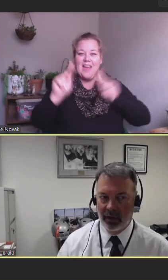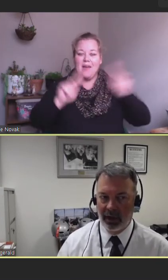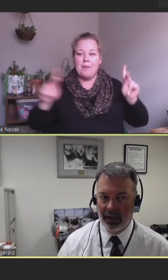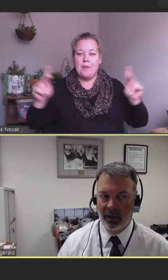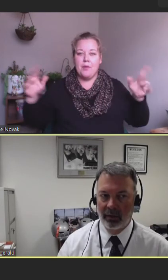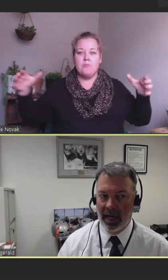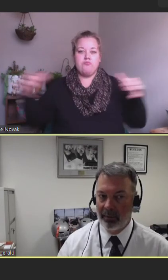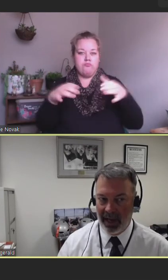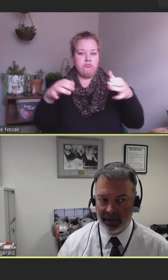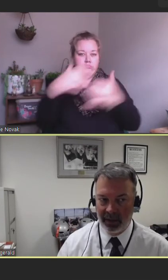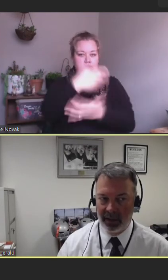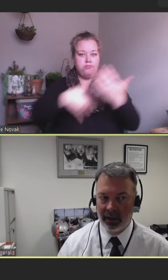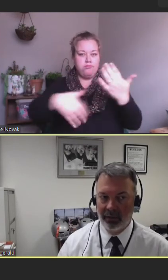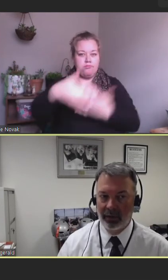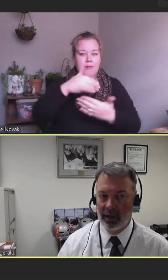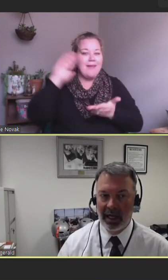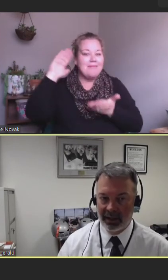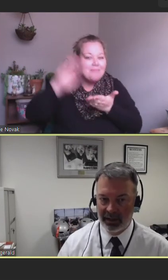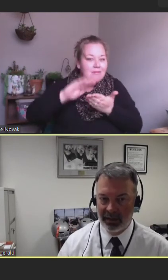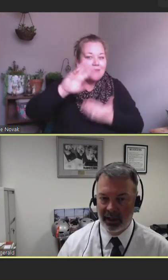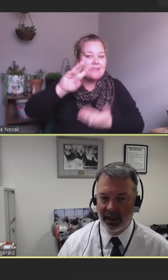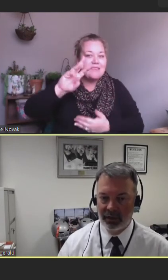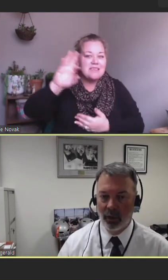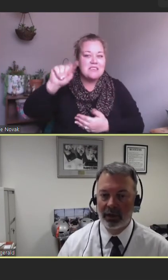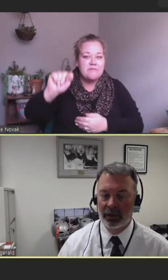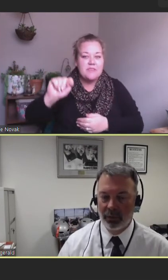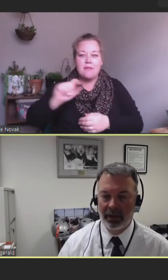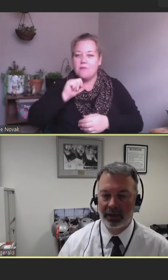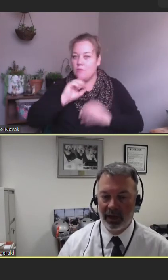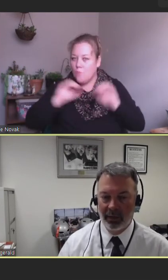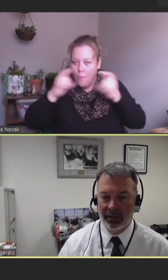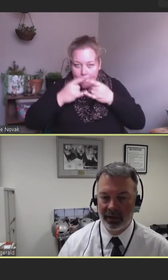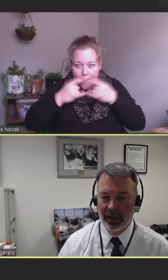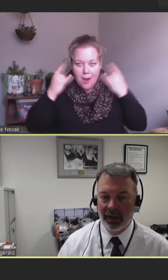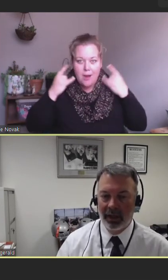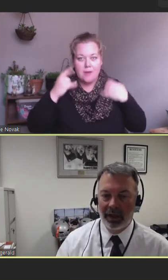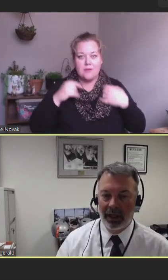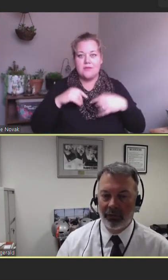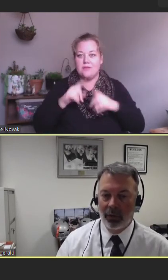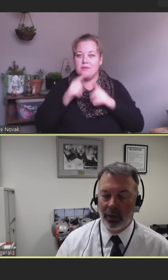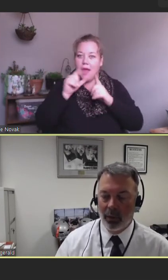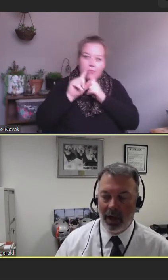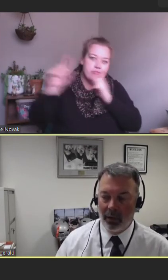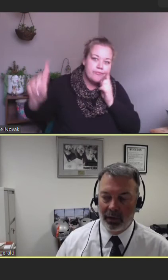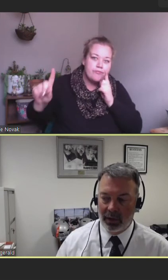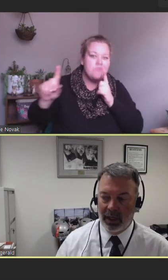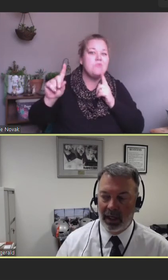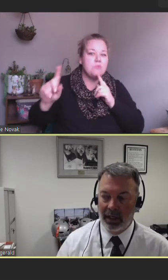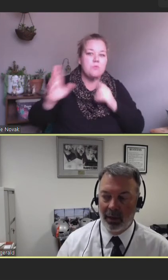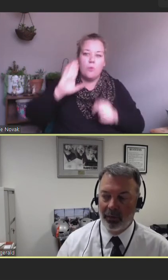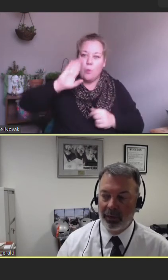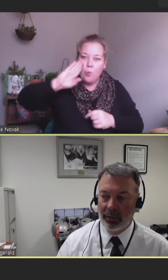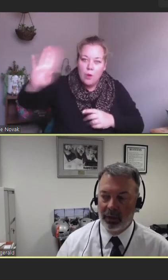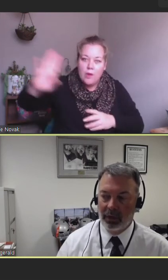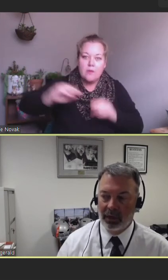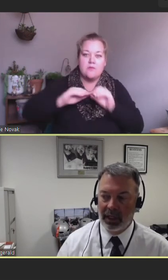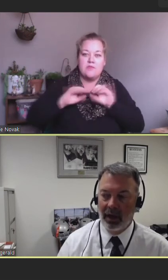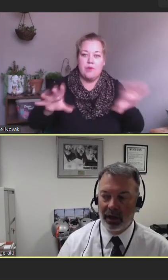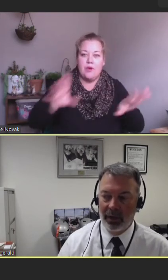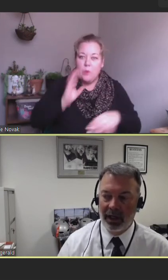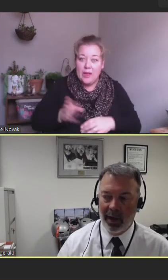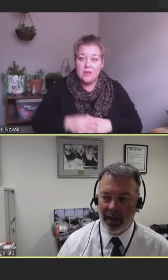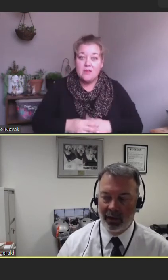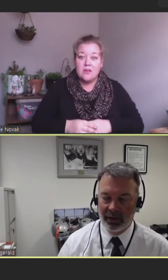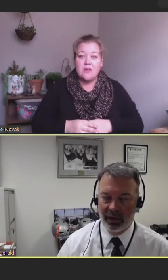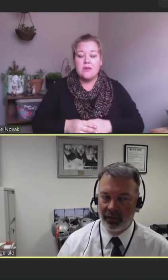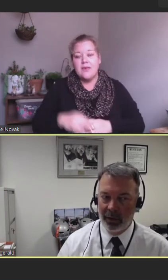other and they're not masking, if they're not distancing, is going to spread this virus. If you are around a number of people in our